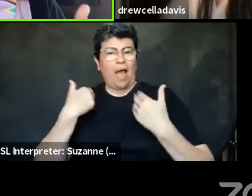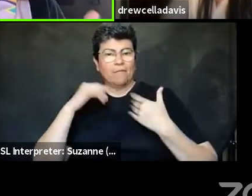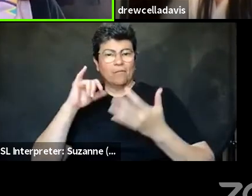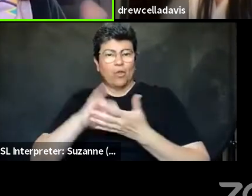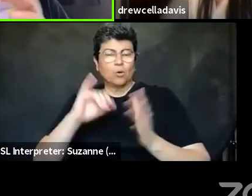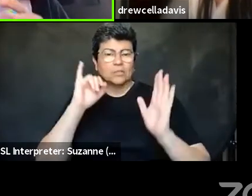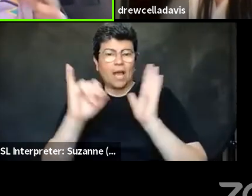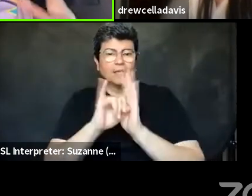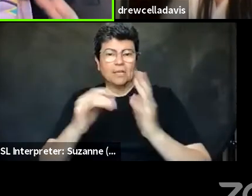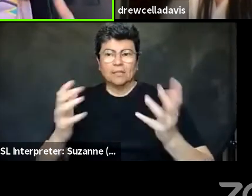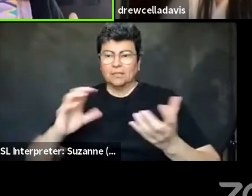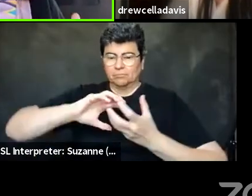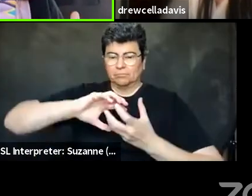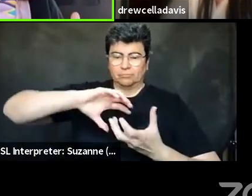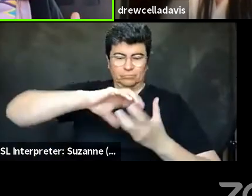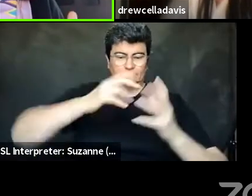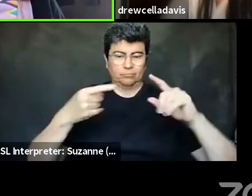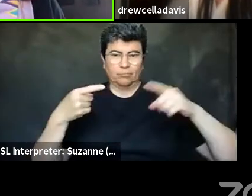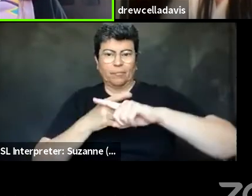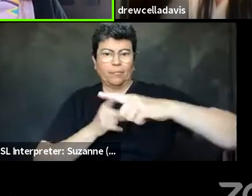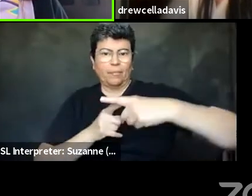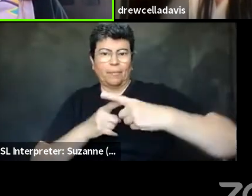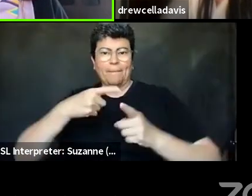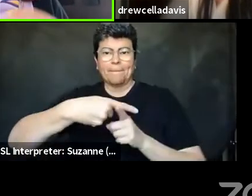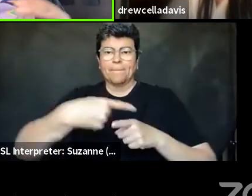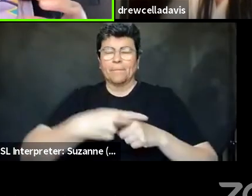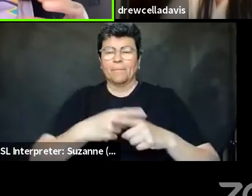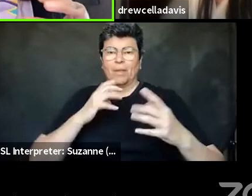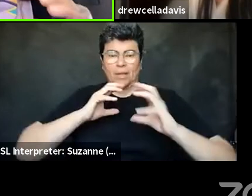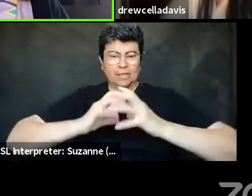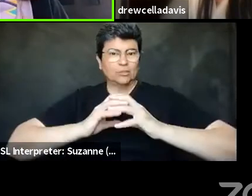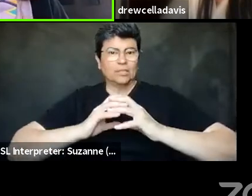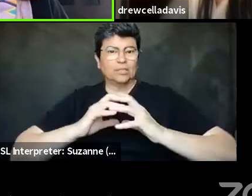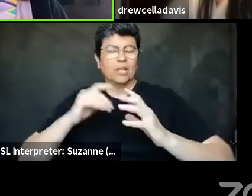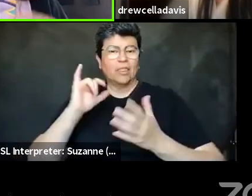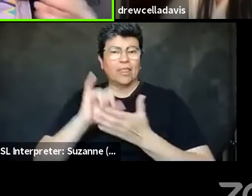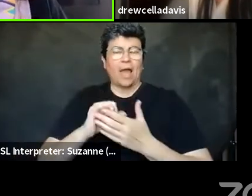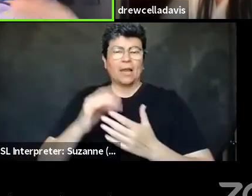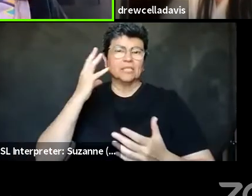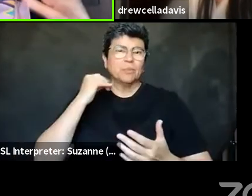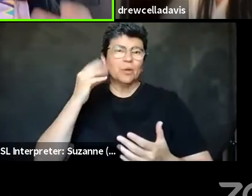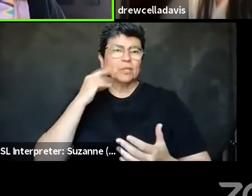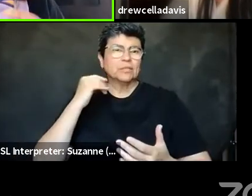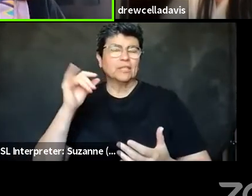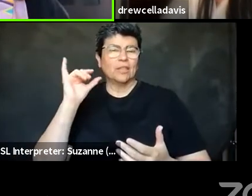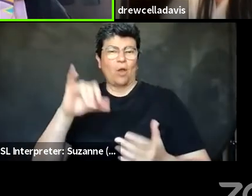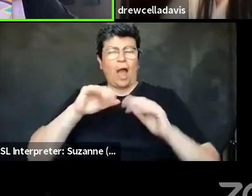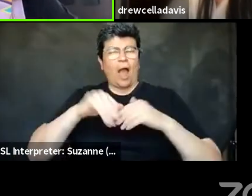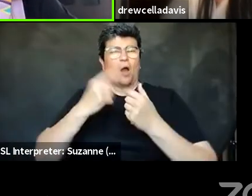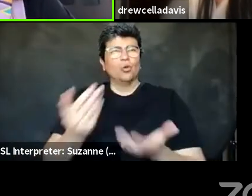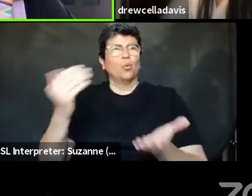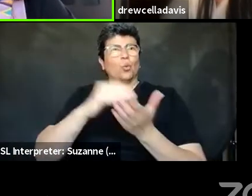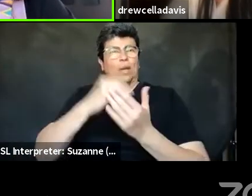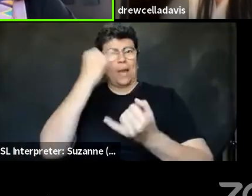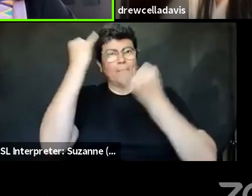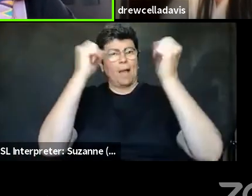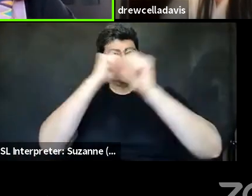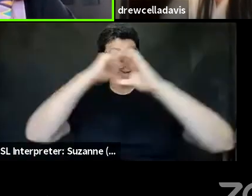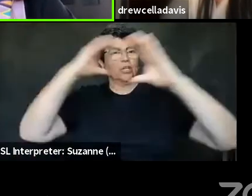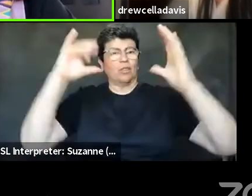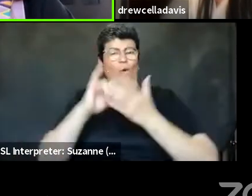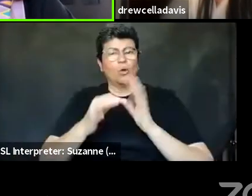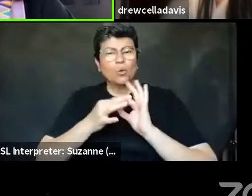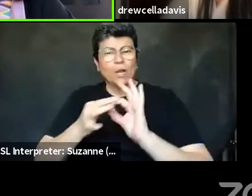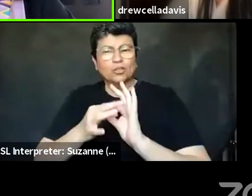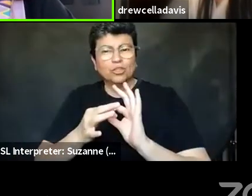and these intersecting experiences. So how have you continued to reimagine those